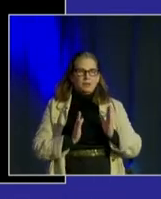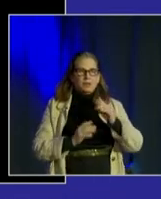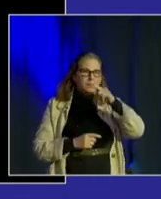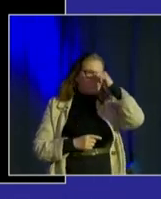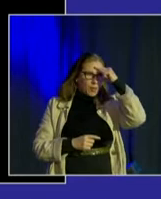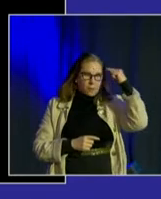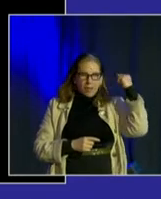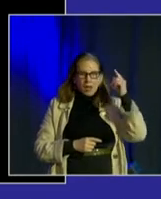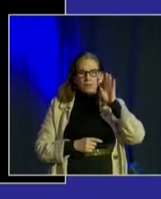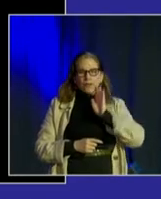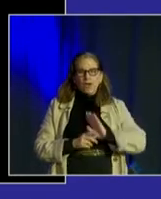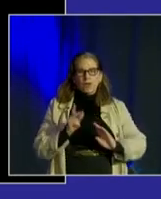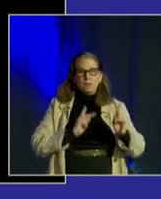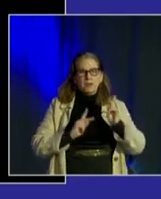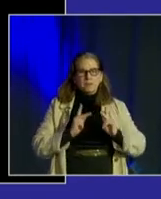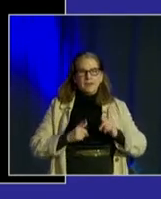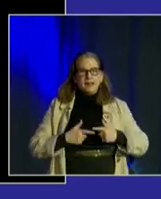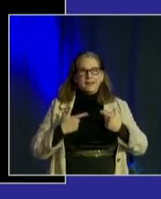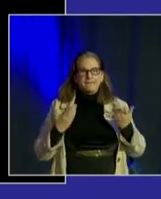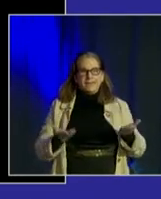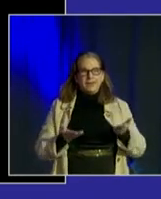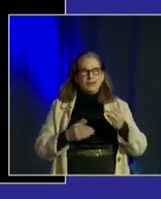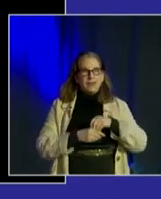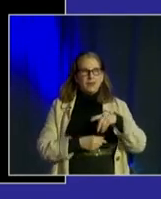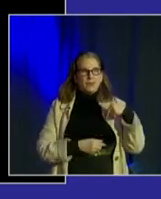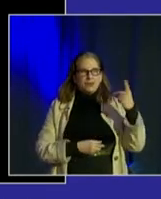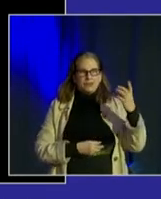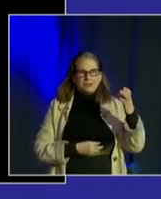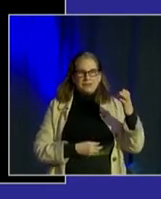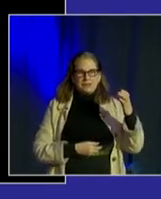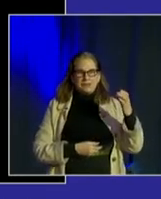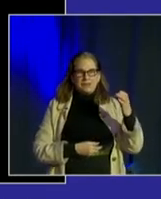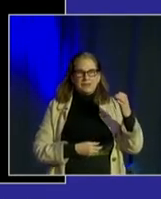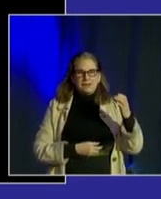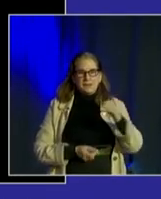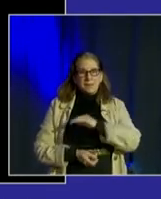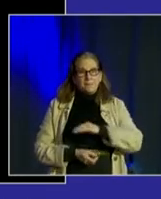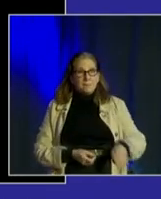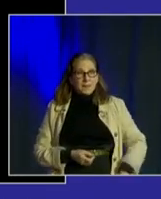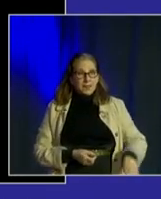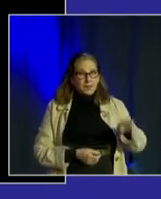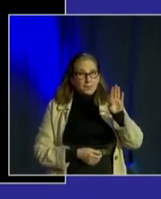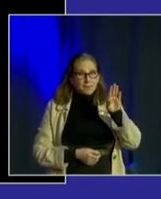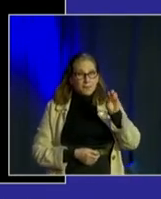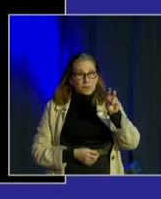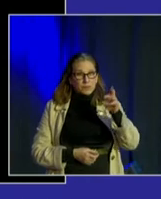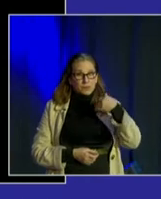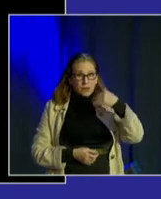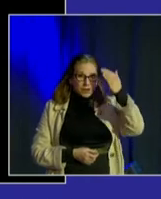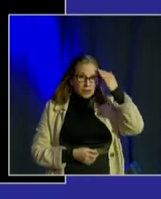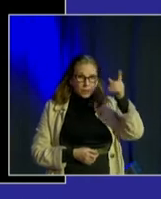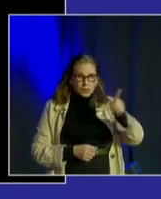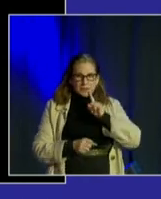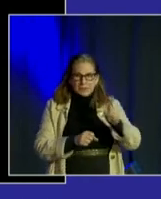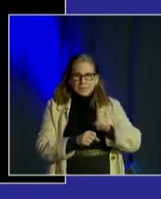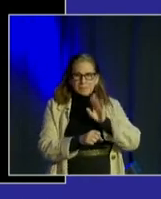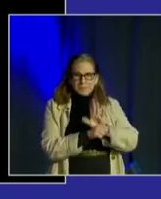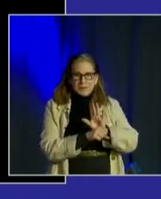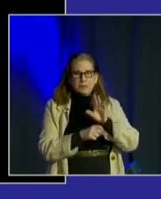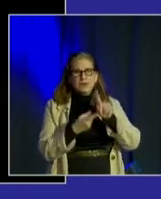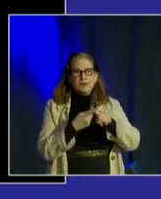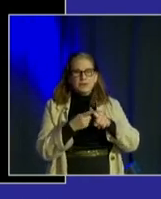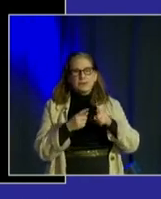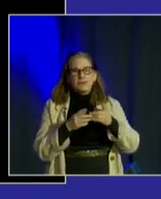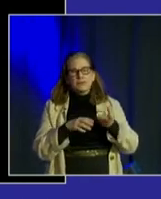D.C. Mayor Bowser, I know you are committed to affordable housing, but how can we create pathways to the